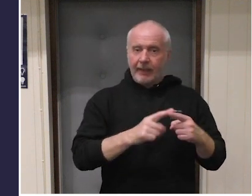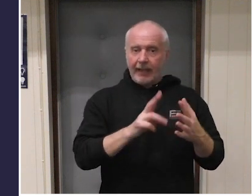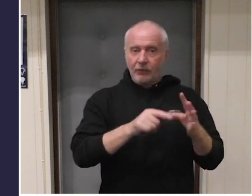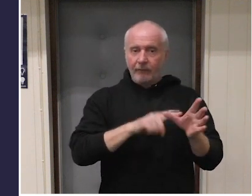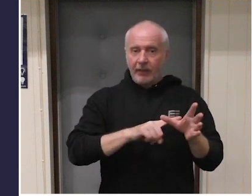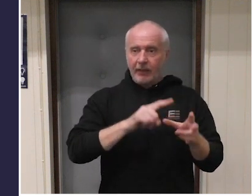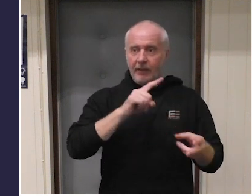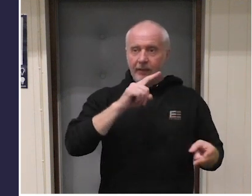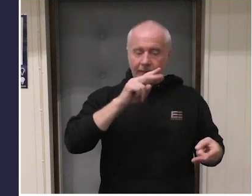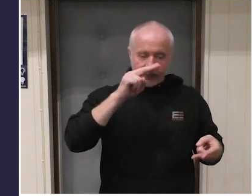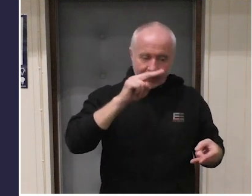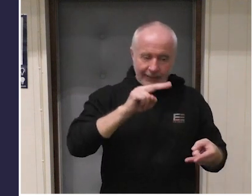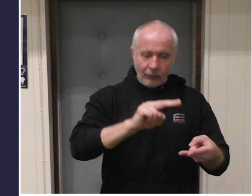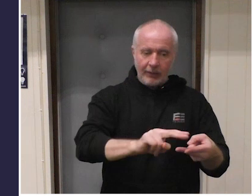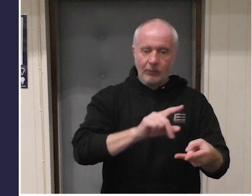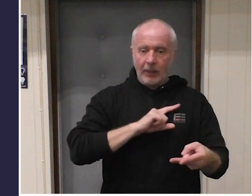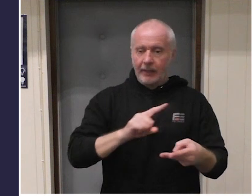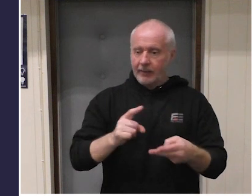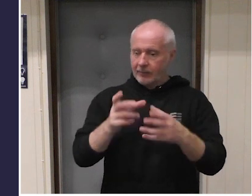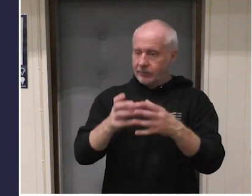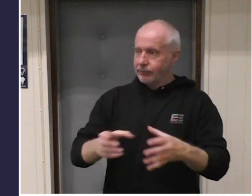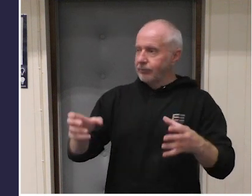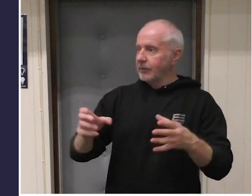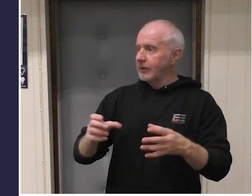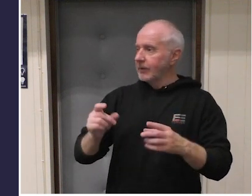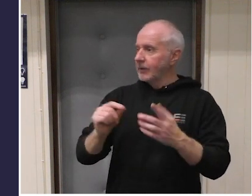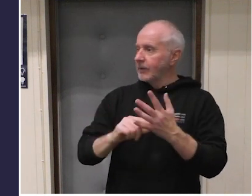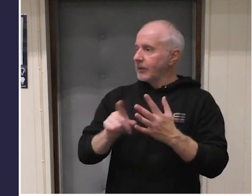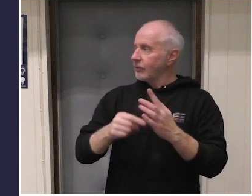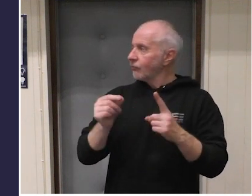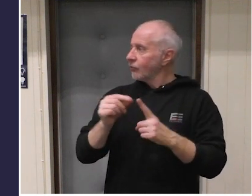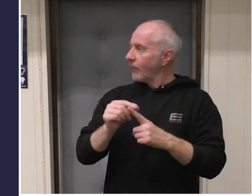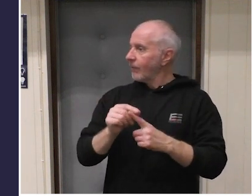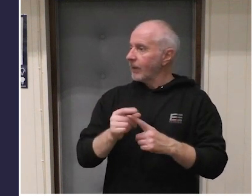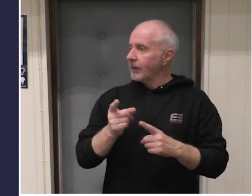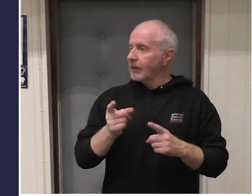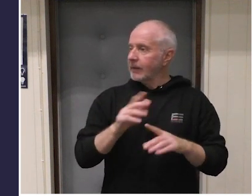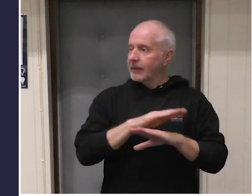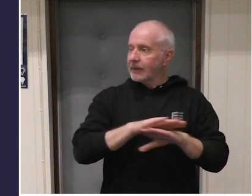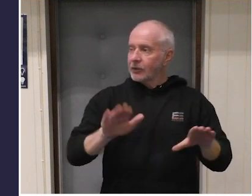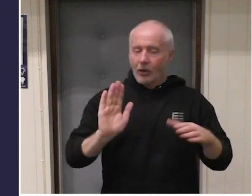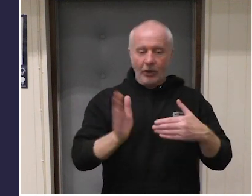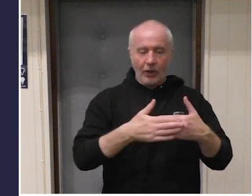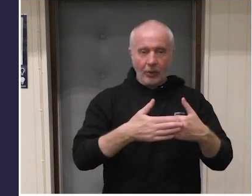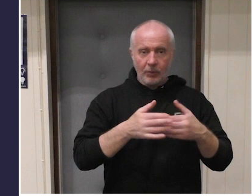this organism. Yep. Go for it. It's not a closed system because the organism has